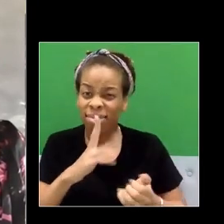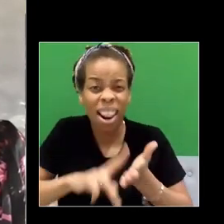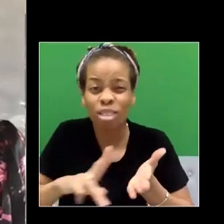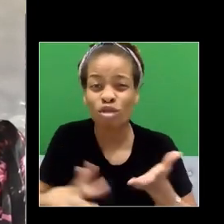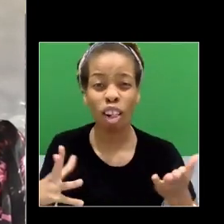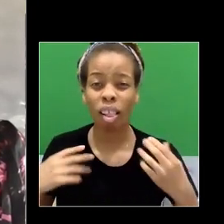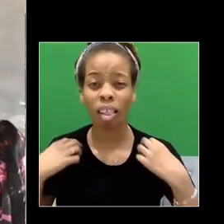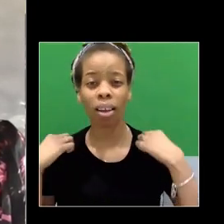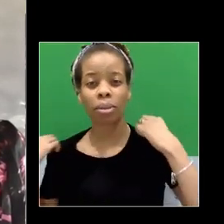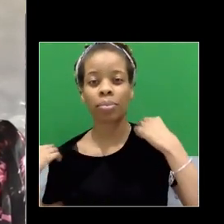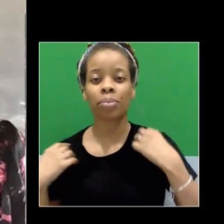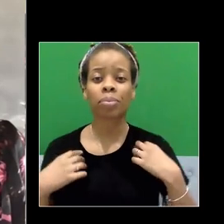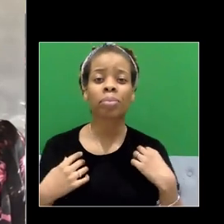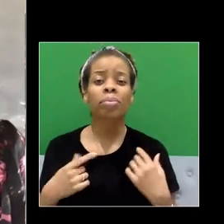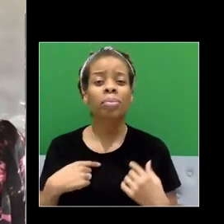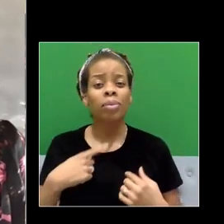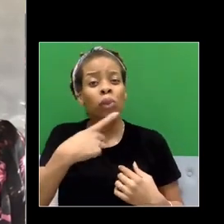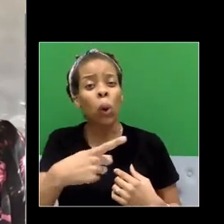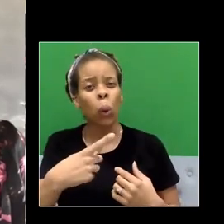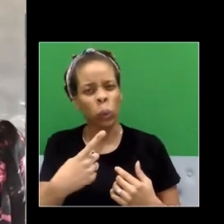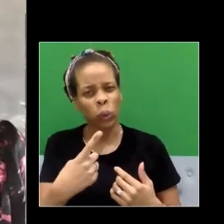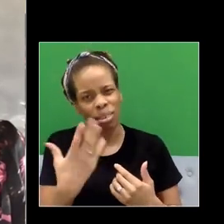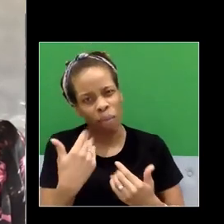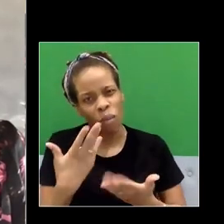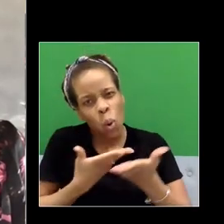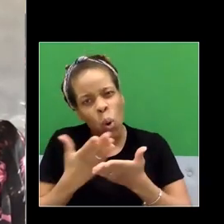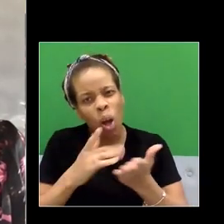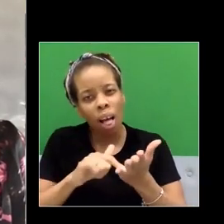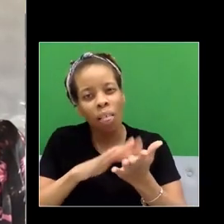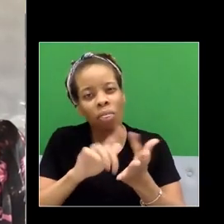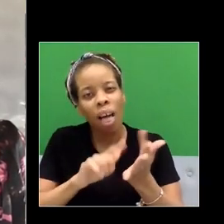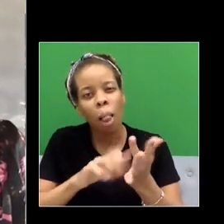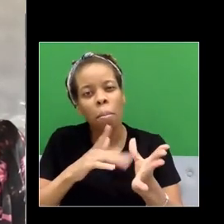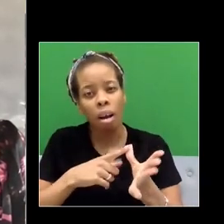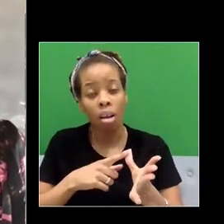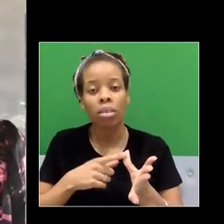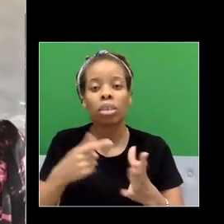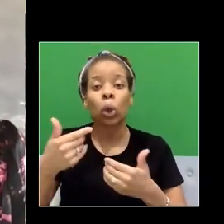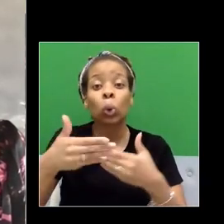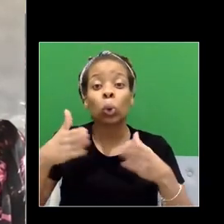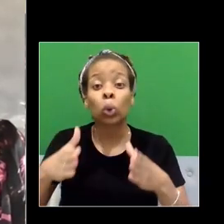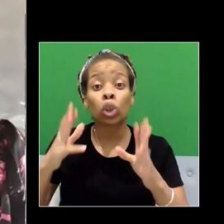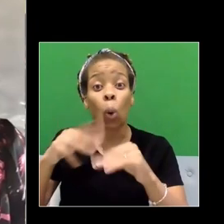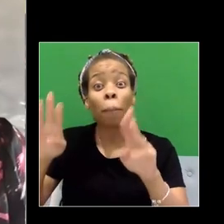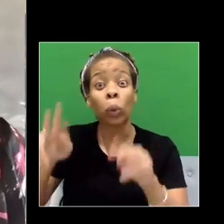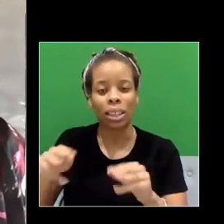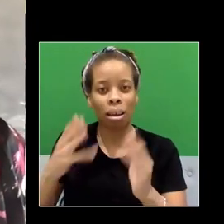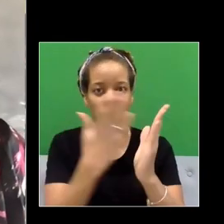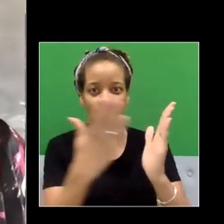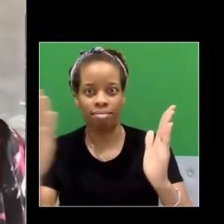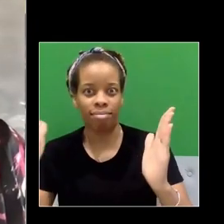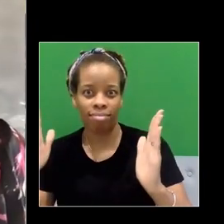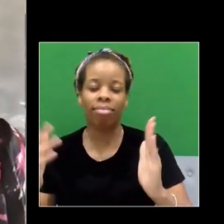earlier about with Thelma, about when I did when we did the Studio Museum show, and it was really